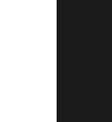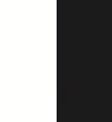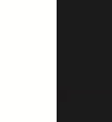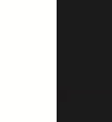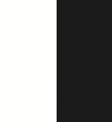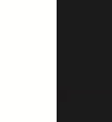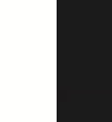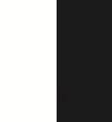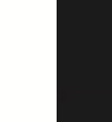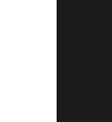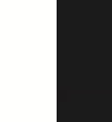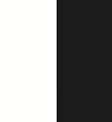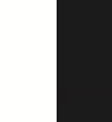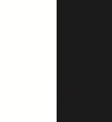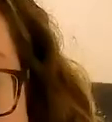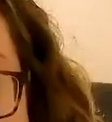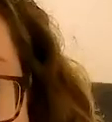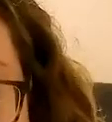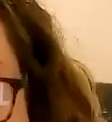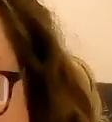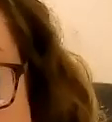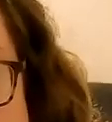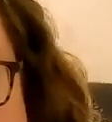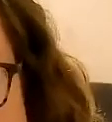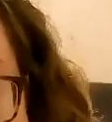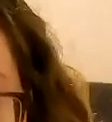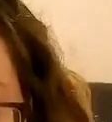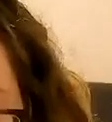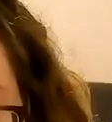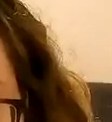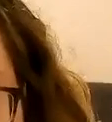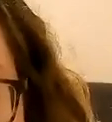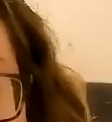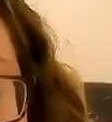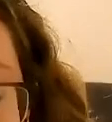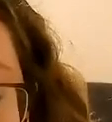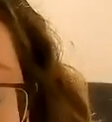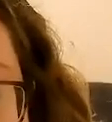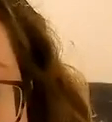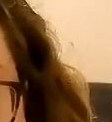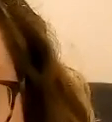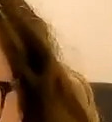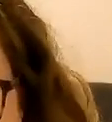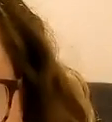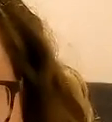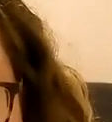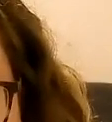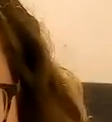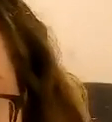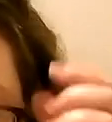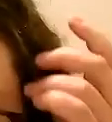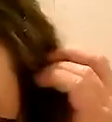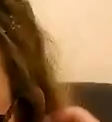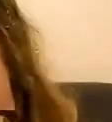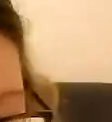could get a copy of the PowerPoint, and they certainly can email me or Jenny, and we are